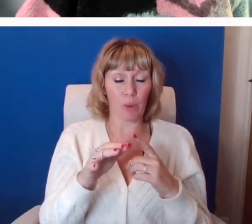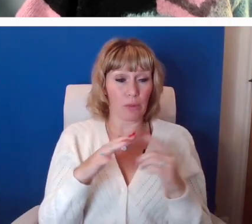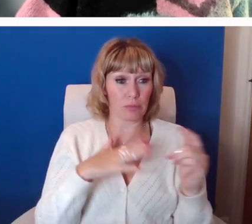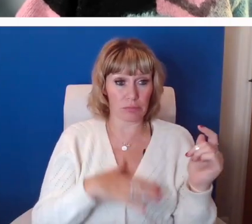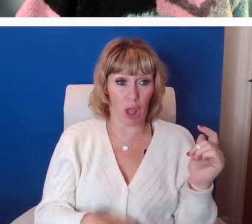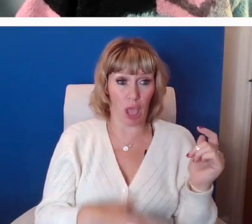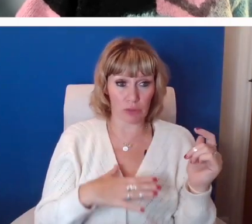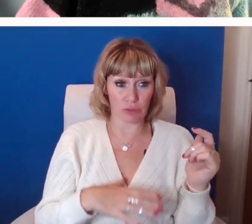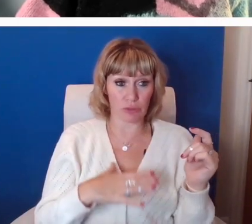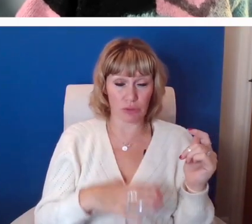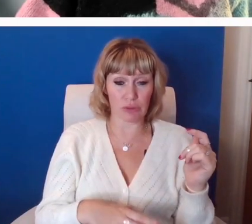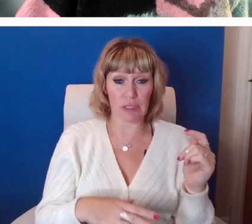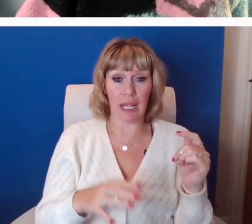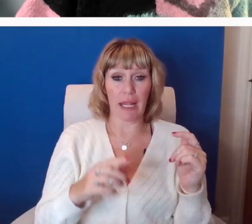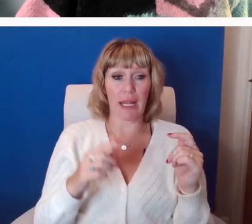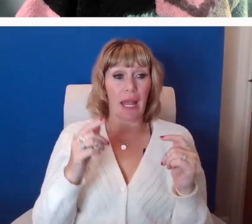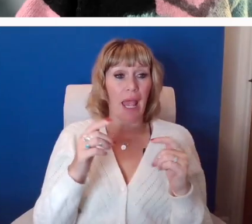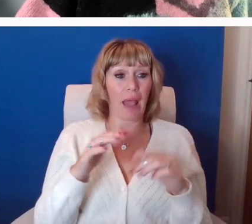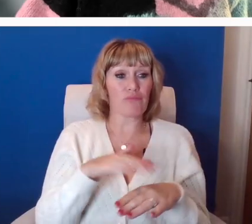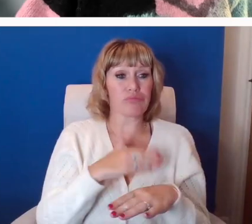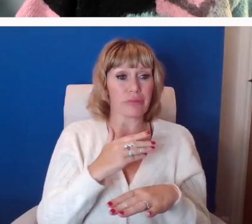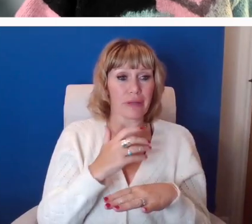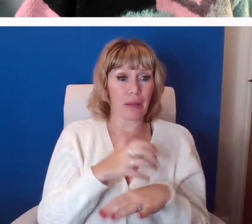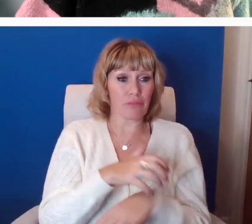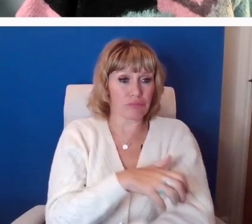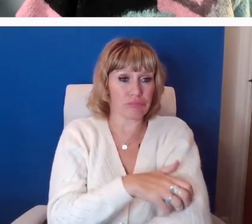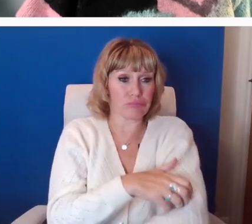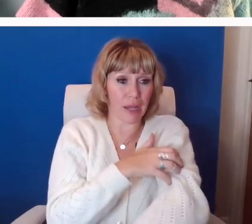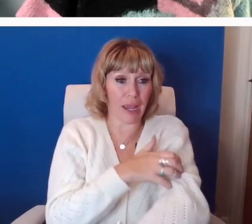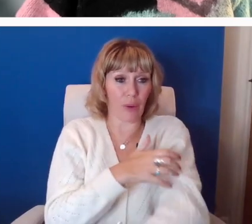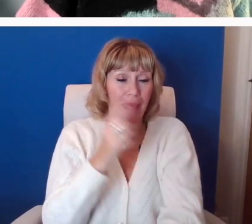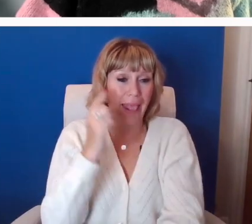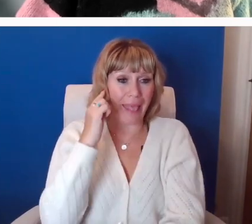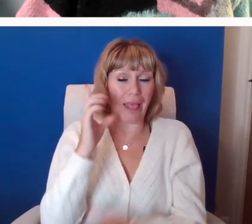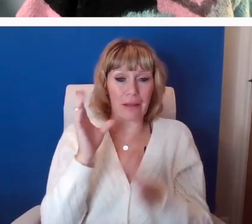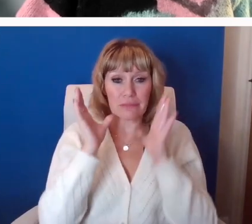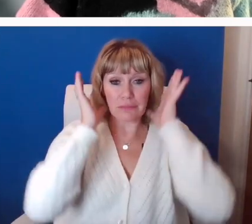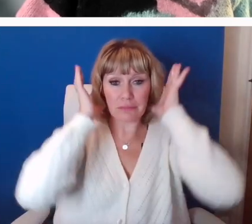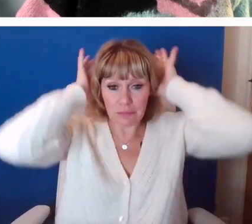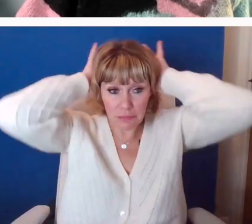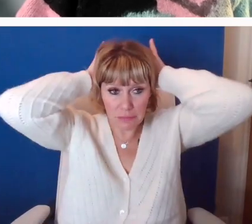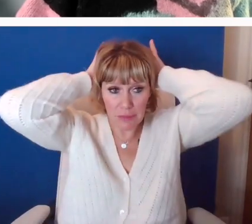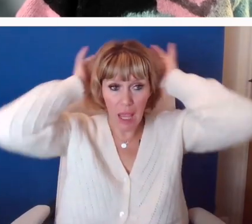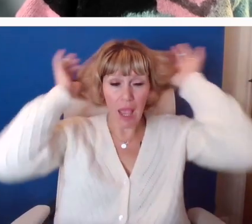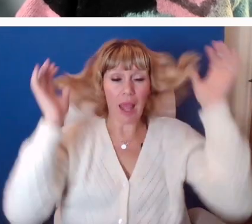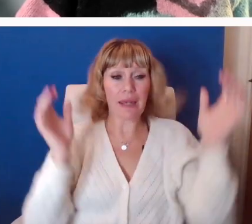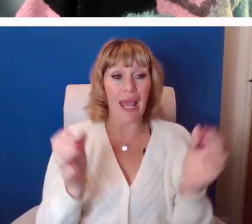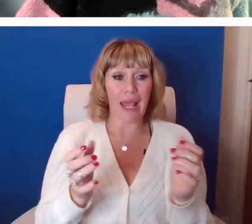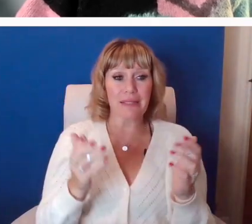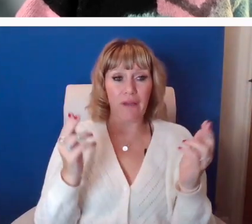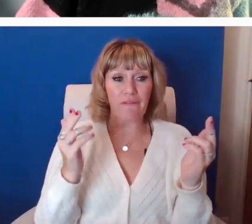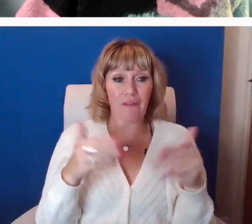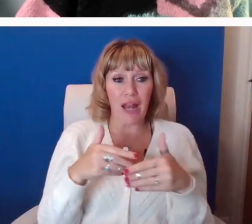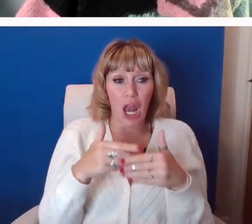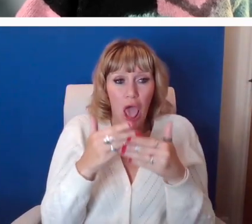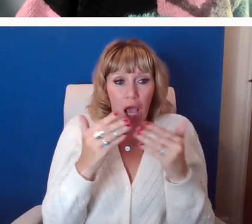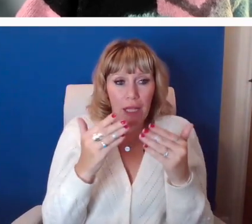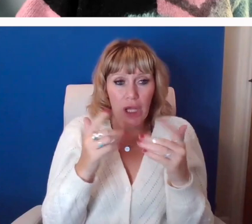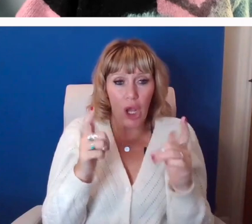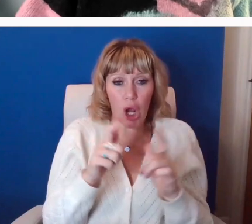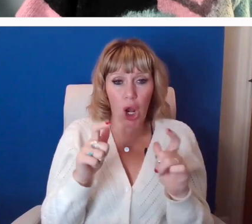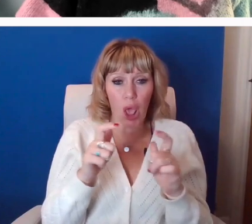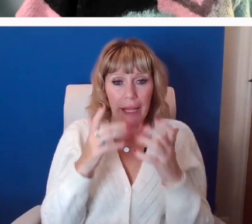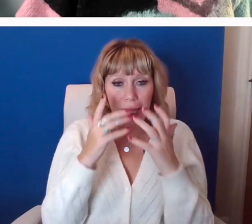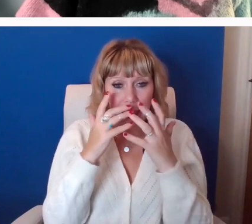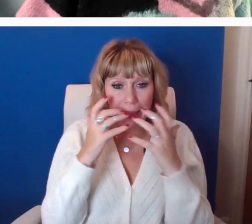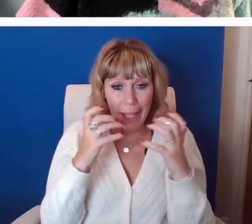hair is tied back in a ponytail with a purple streak. She has a light-coloured cat sitting on her lap, and there are purple stars in the